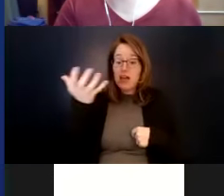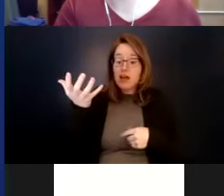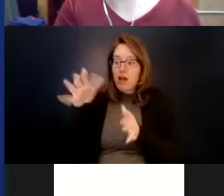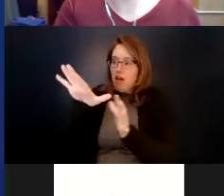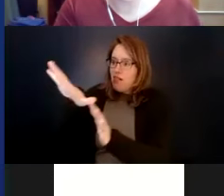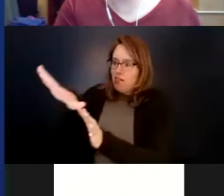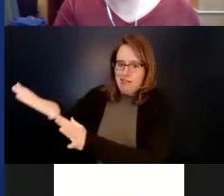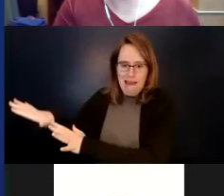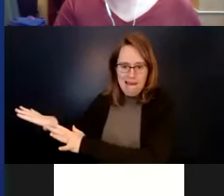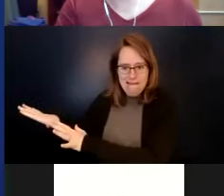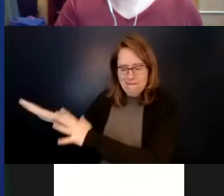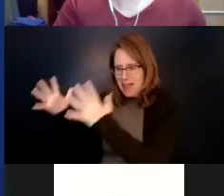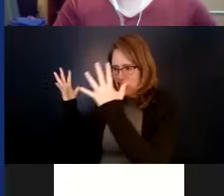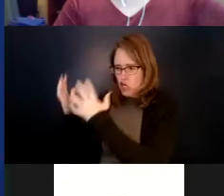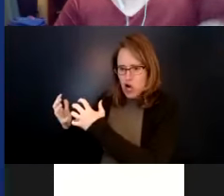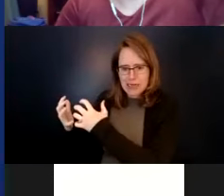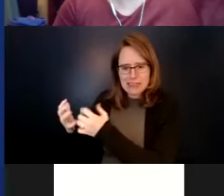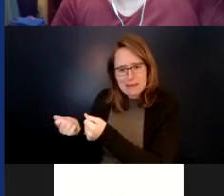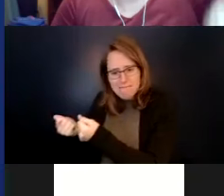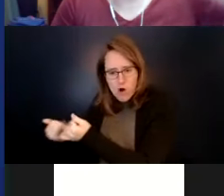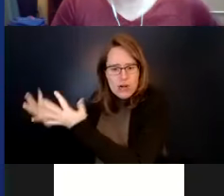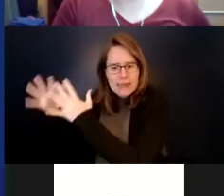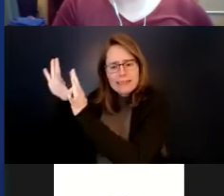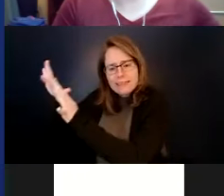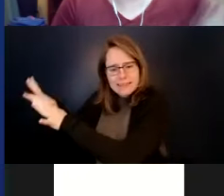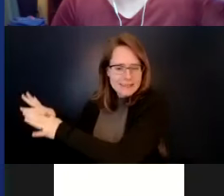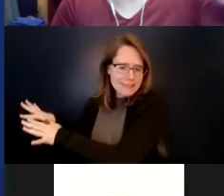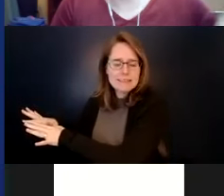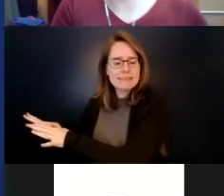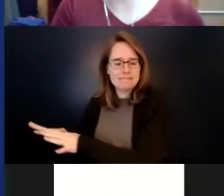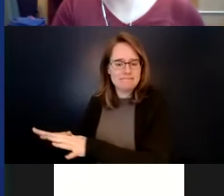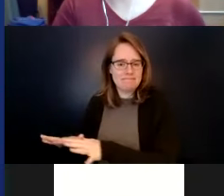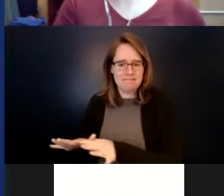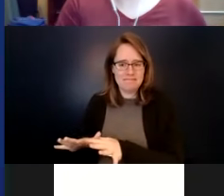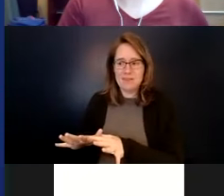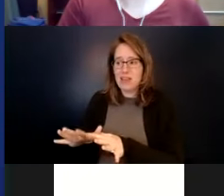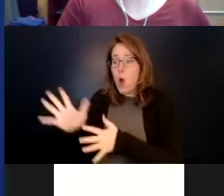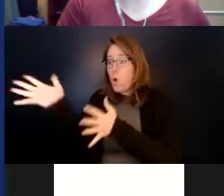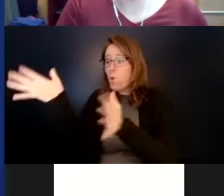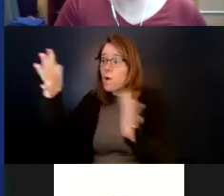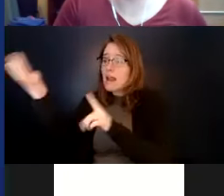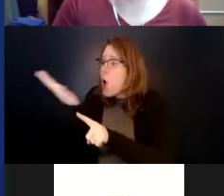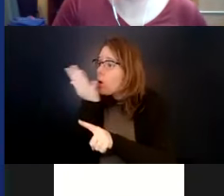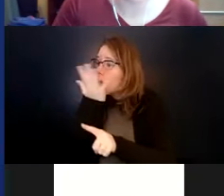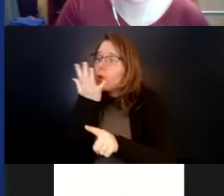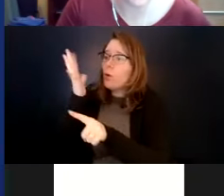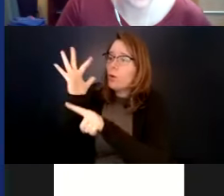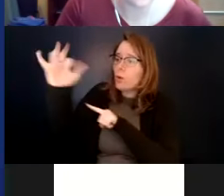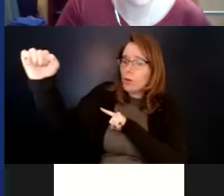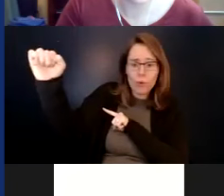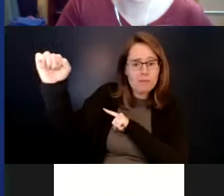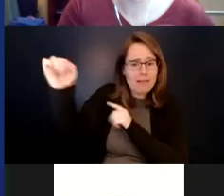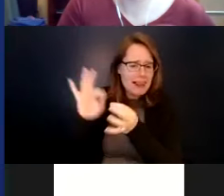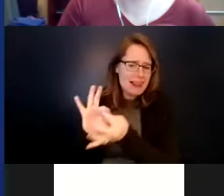darkness, burning them, setting them to into the wind on the breeze, letting them go in some other